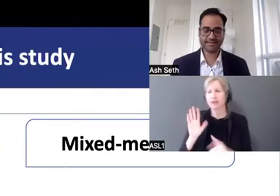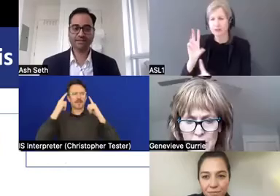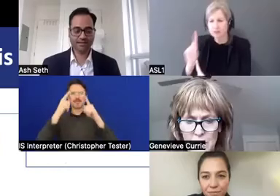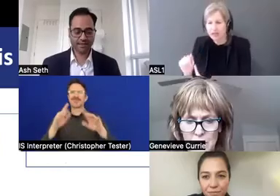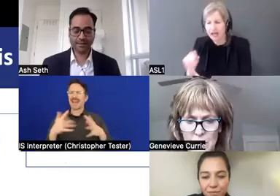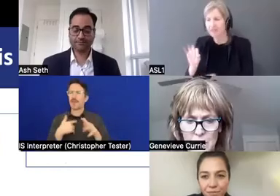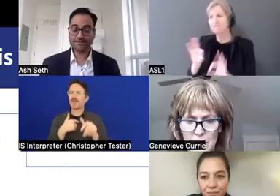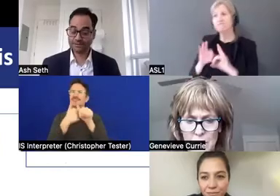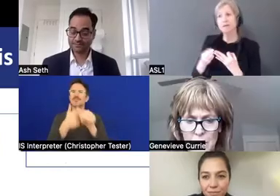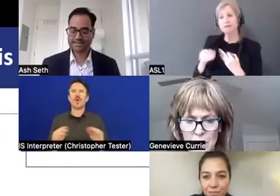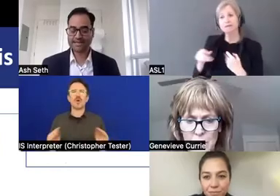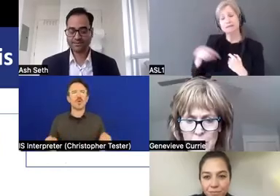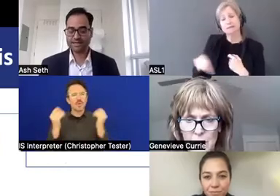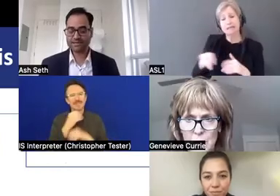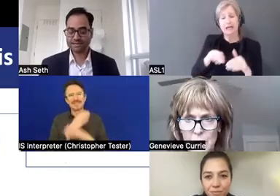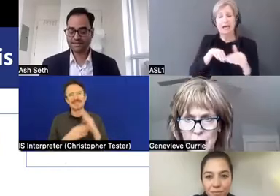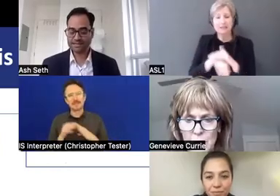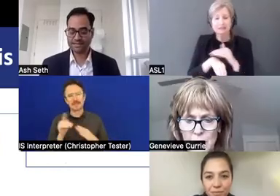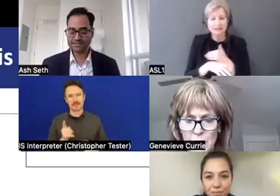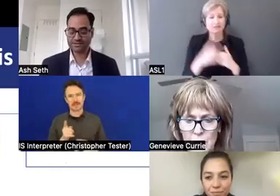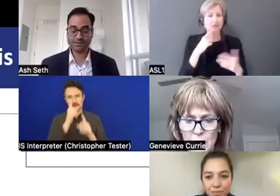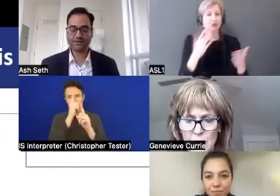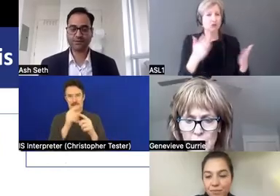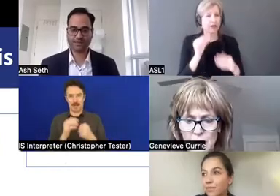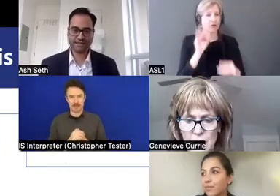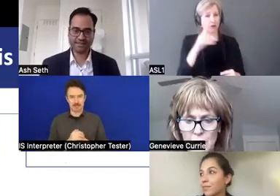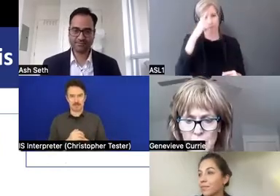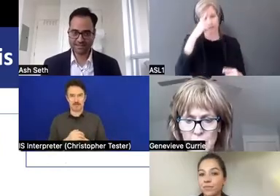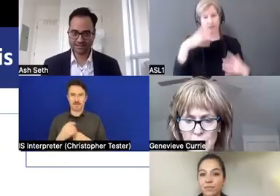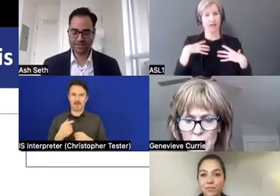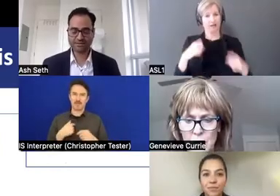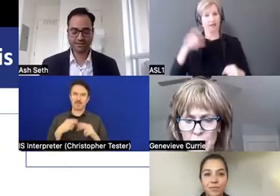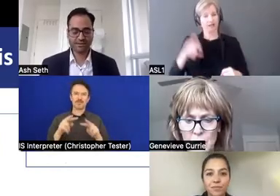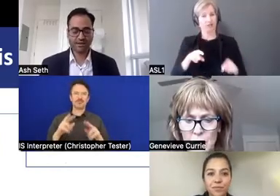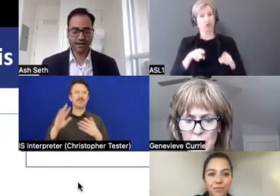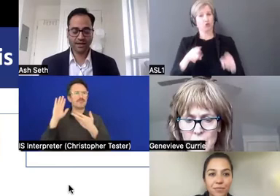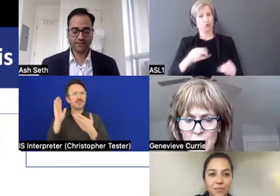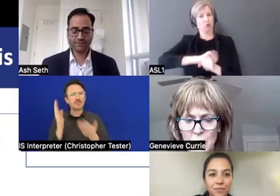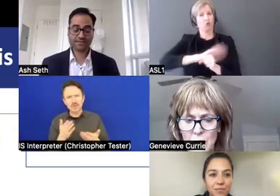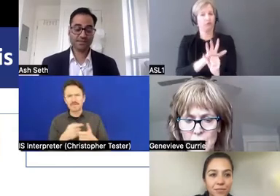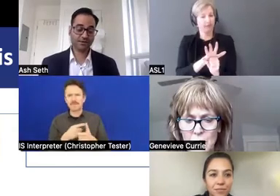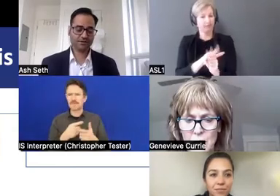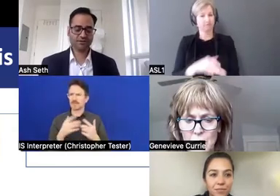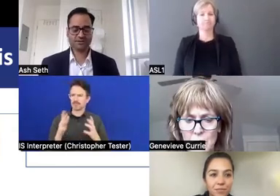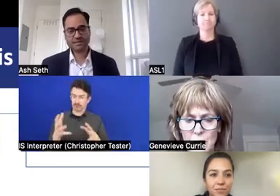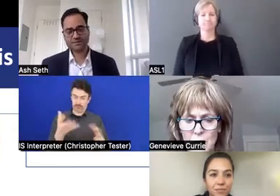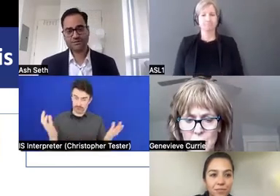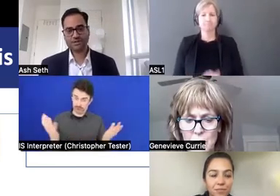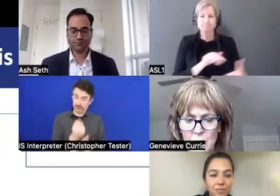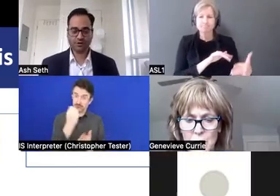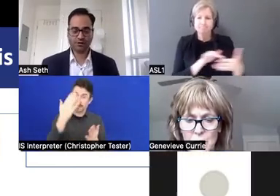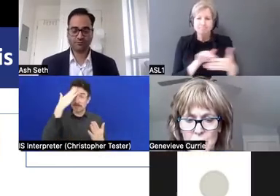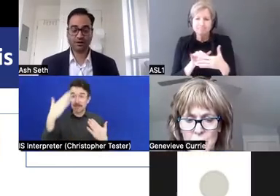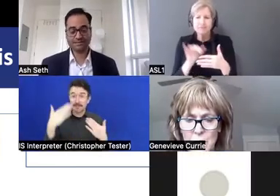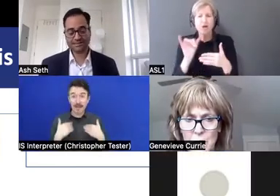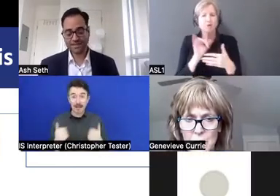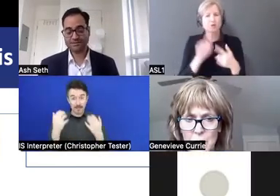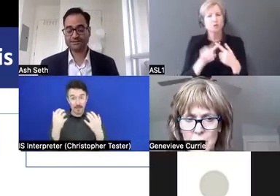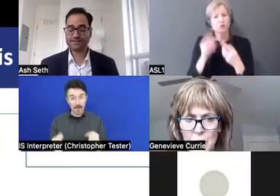accessing services and their mental health needs during the COVID-19 pandemic. This study also seeks to